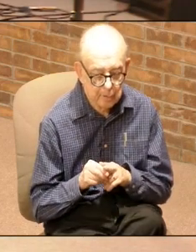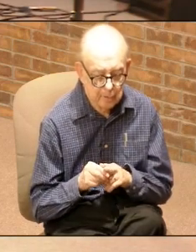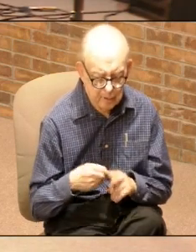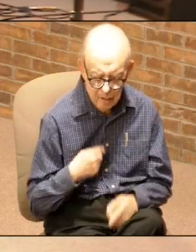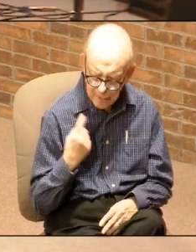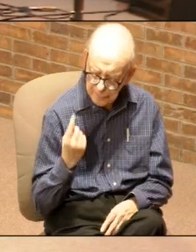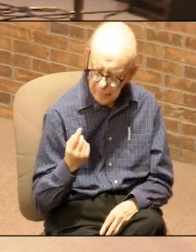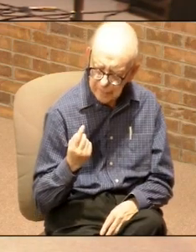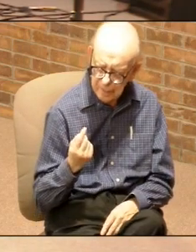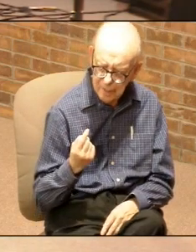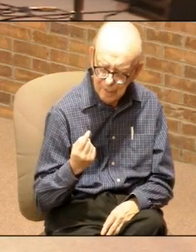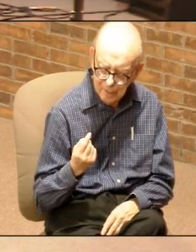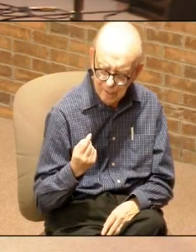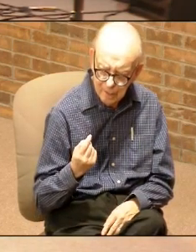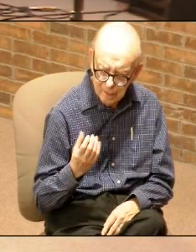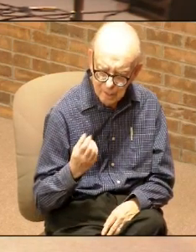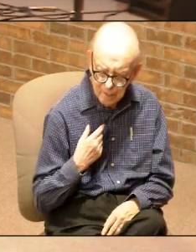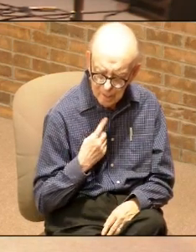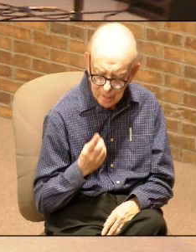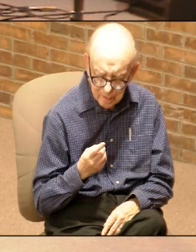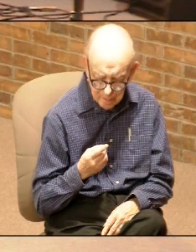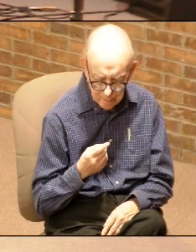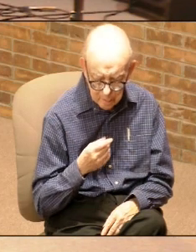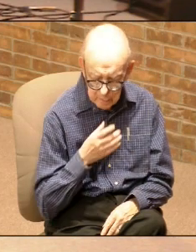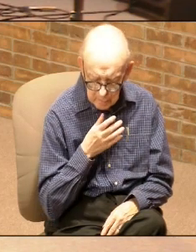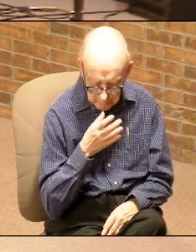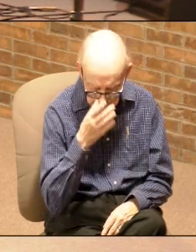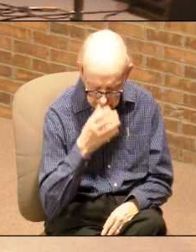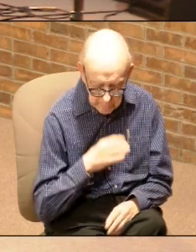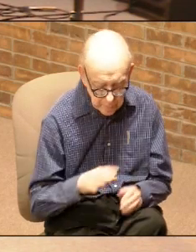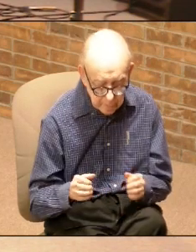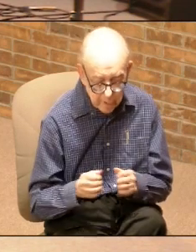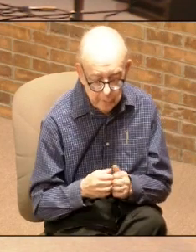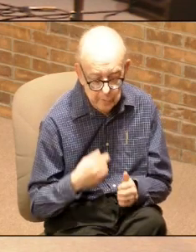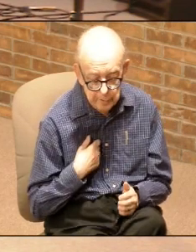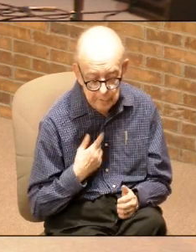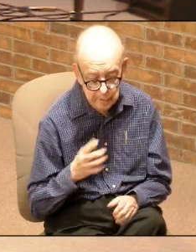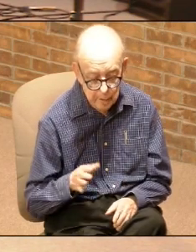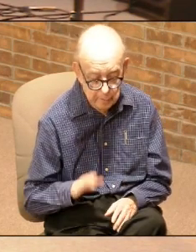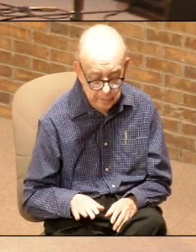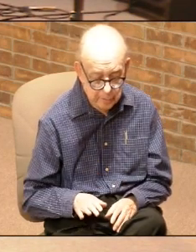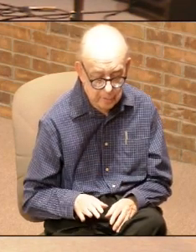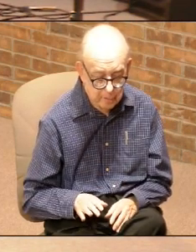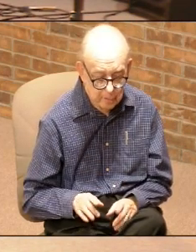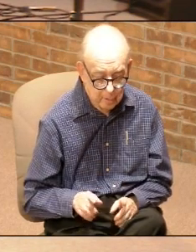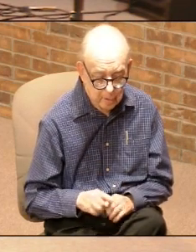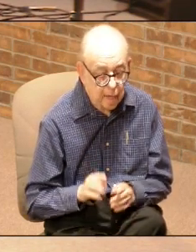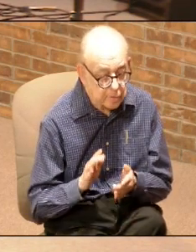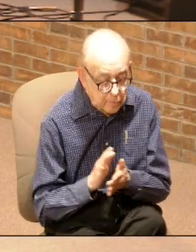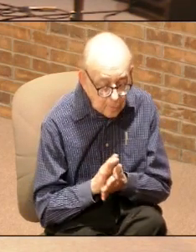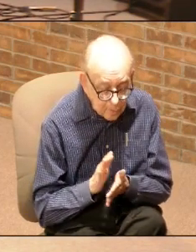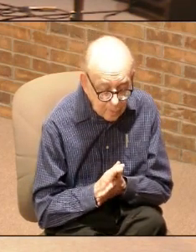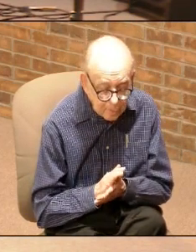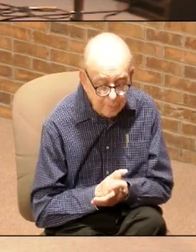thought, man, I surely wish my mom and dad would have done that when I was little, like school.